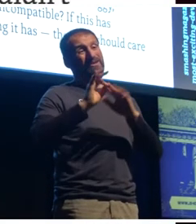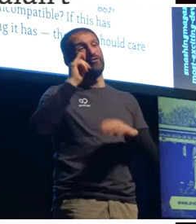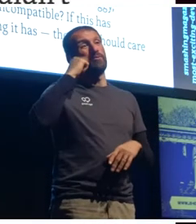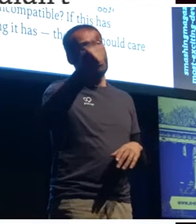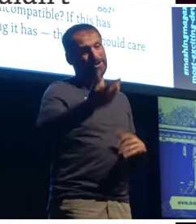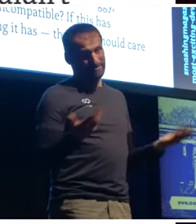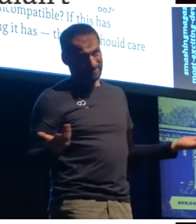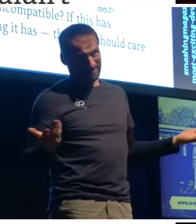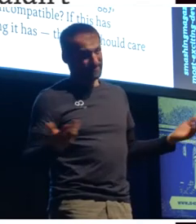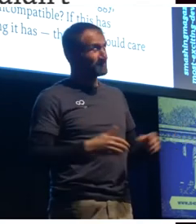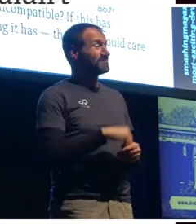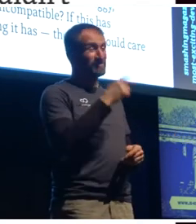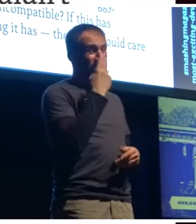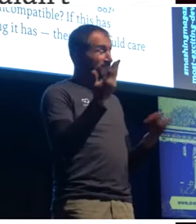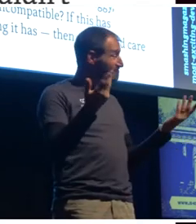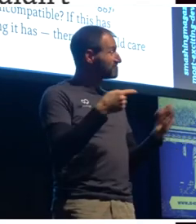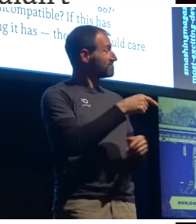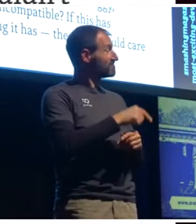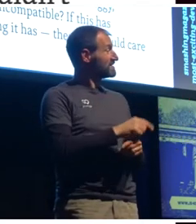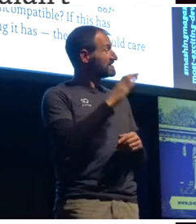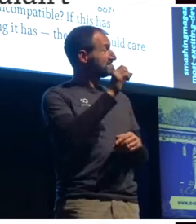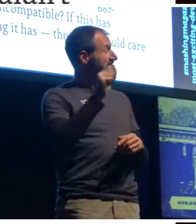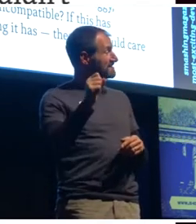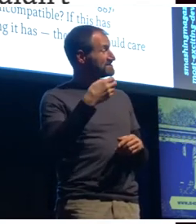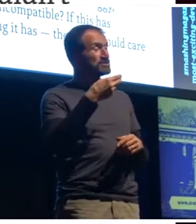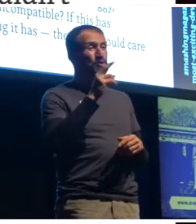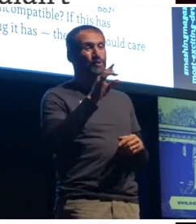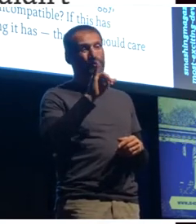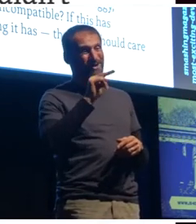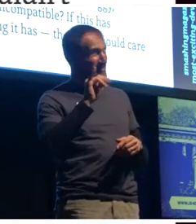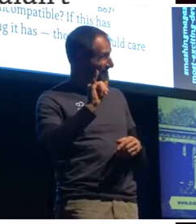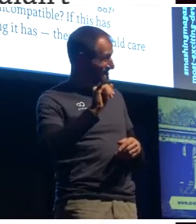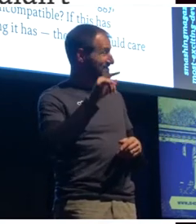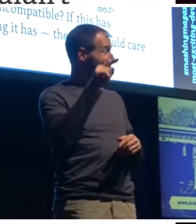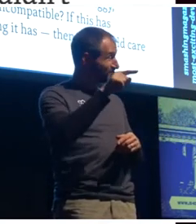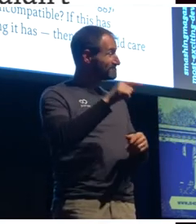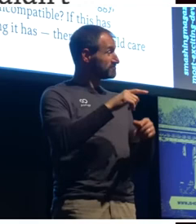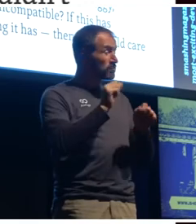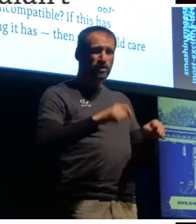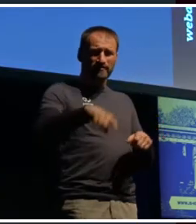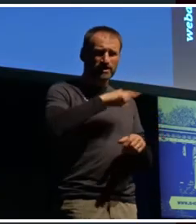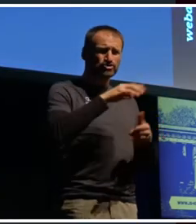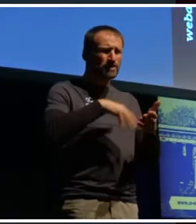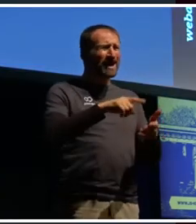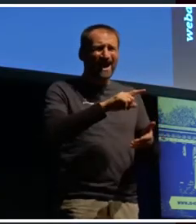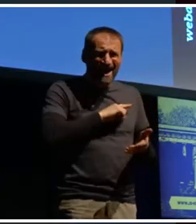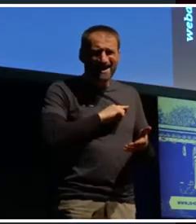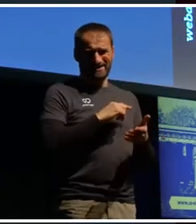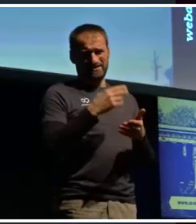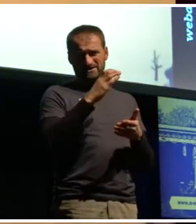Consider specs like CSS Houdini, which essentially allows us to pave our own cow paths and write our own CSS.